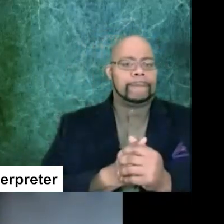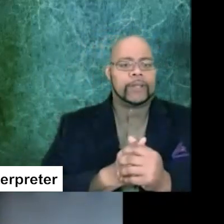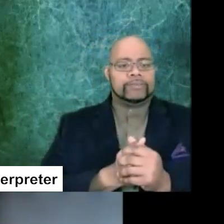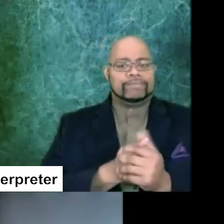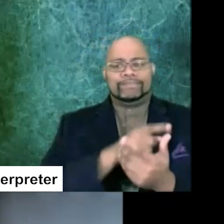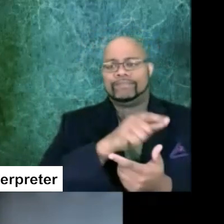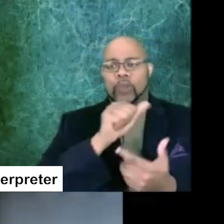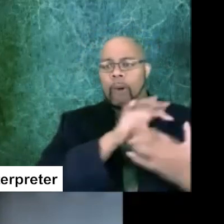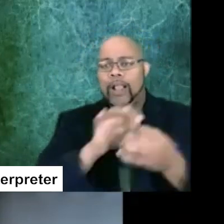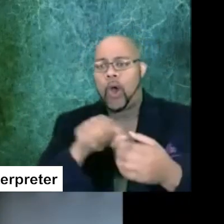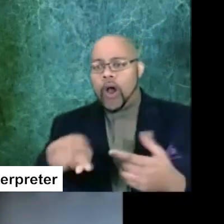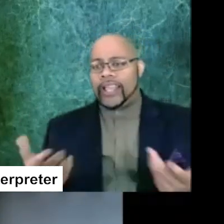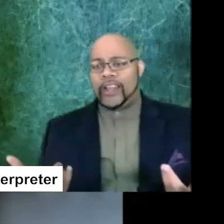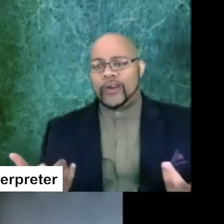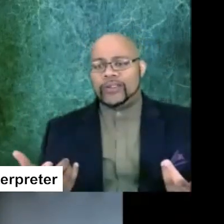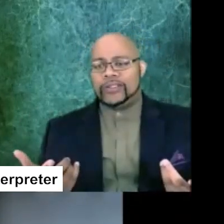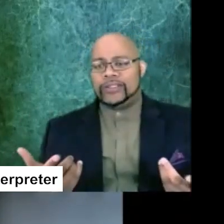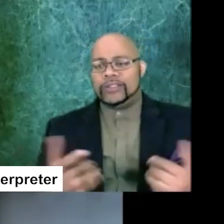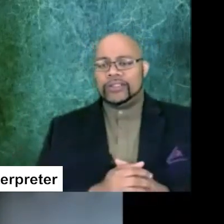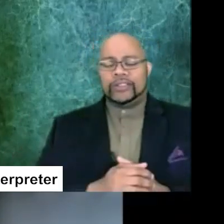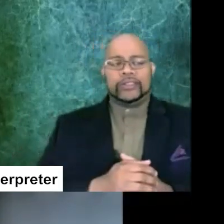they don't belong there.